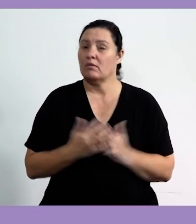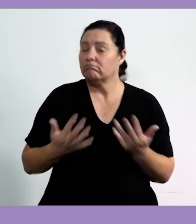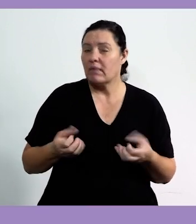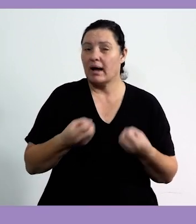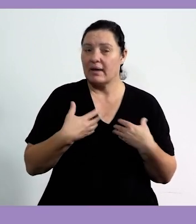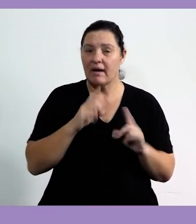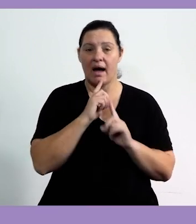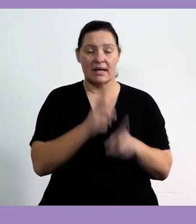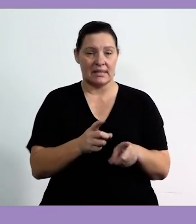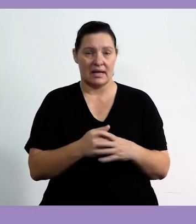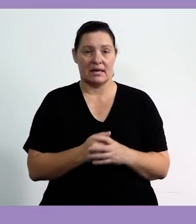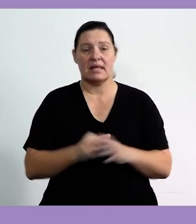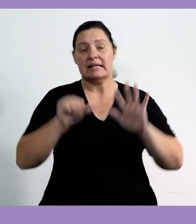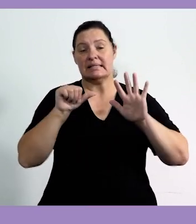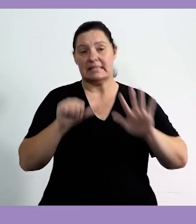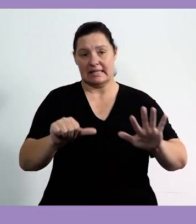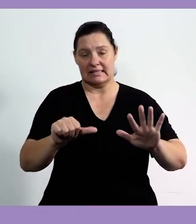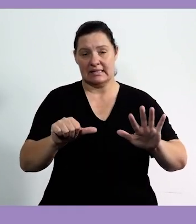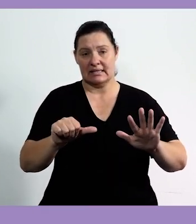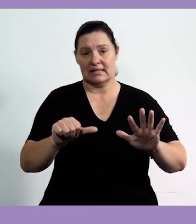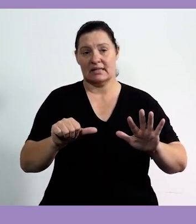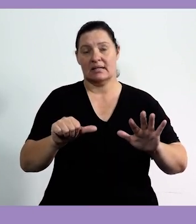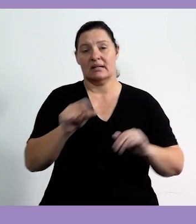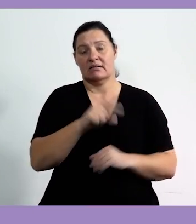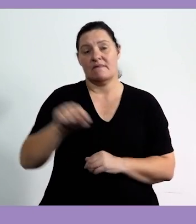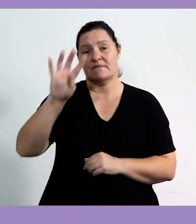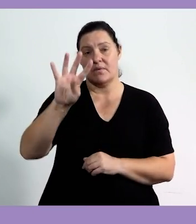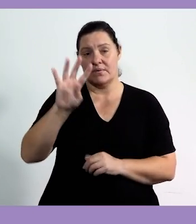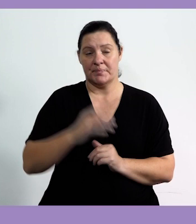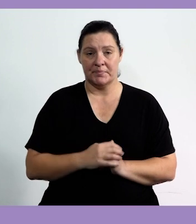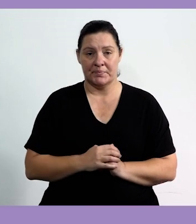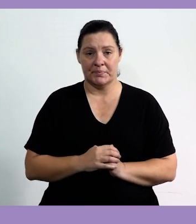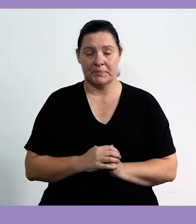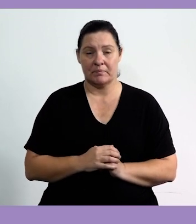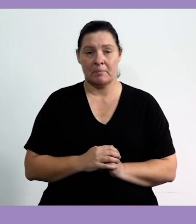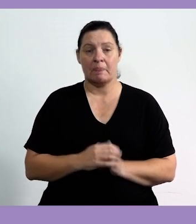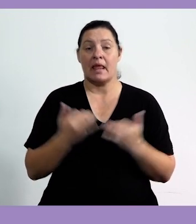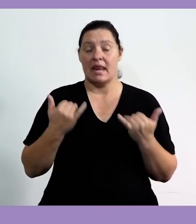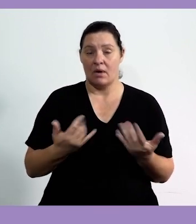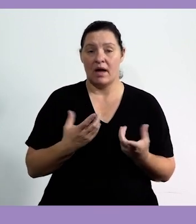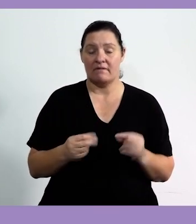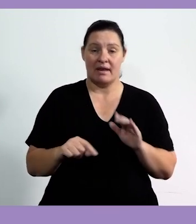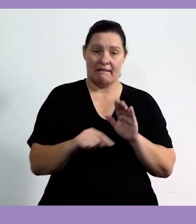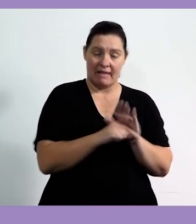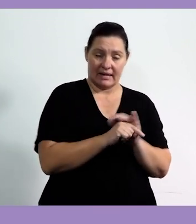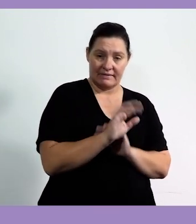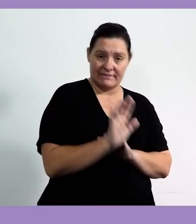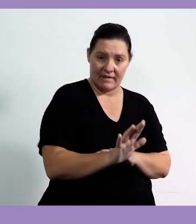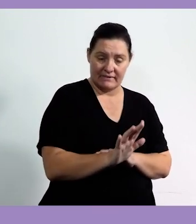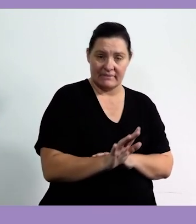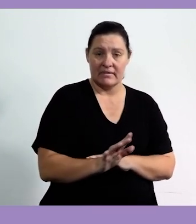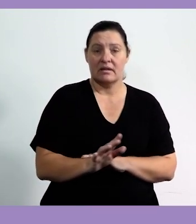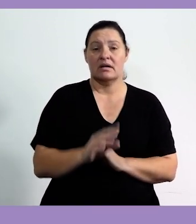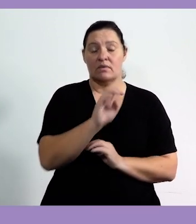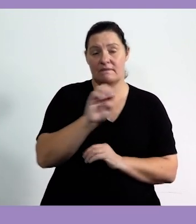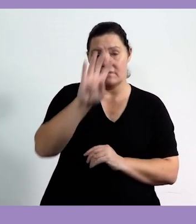2, which gives us an answer of 6 to the exponent 4. Then we have negative